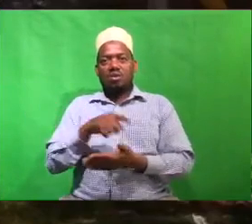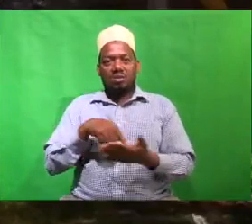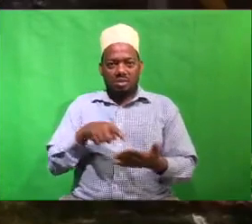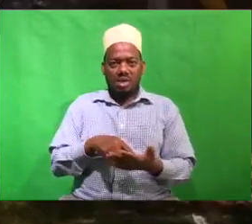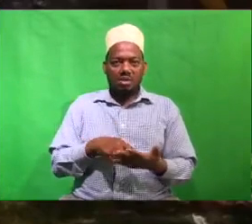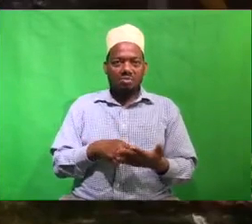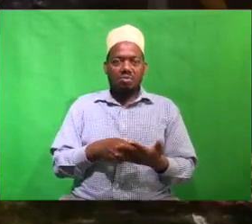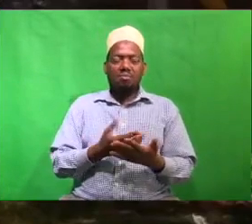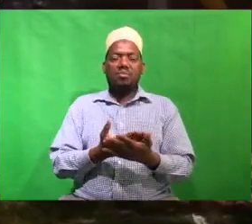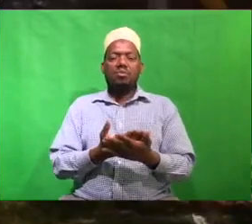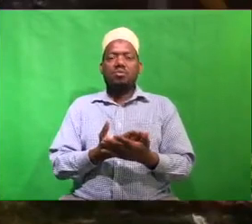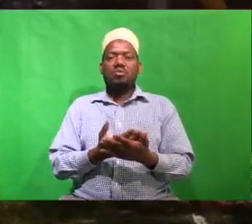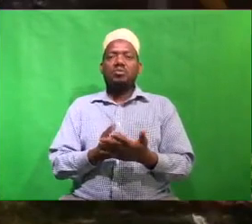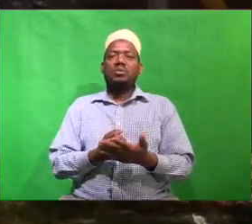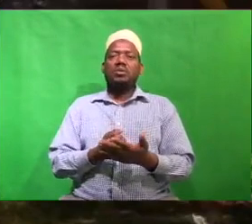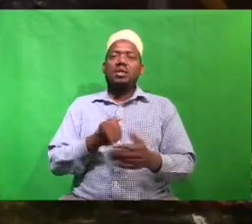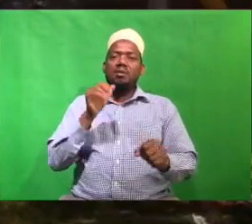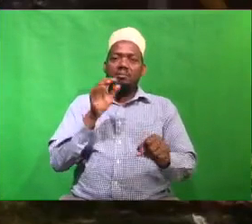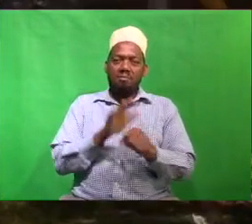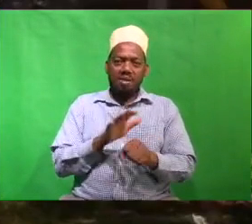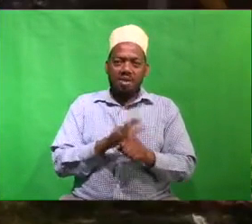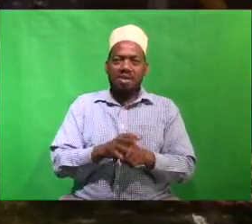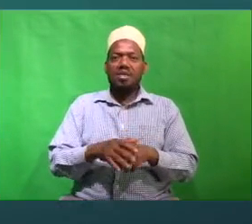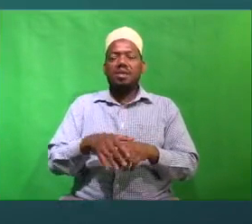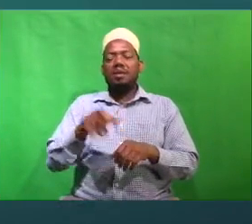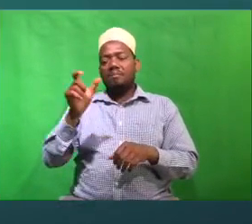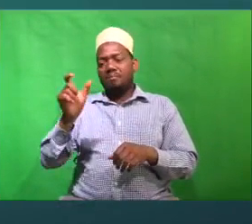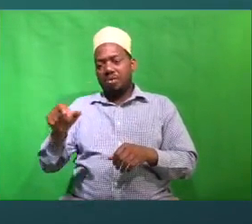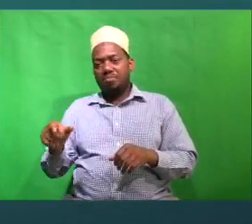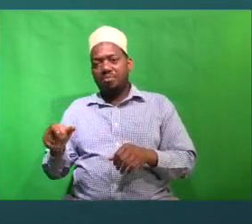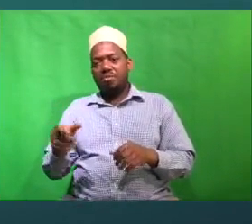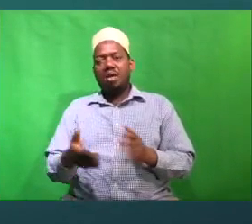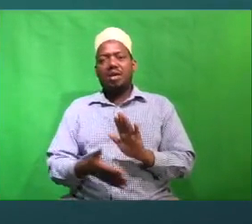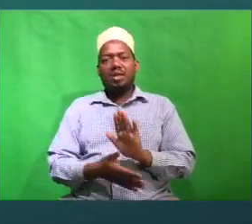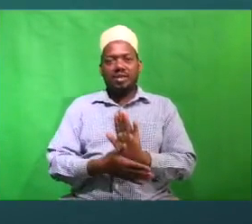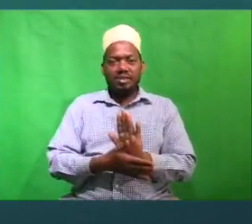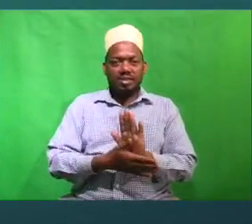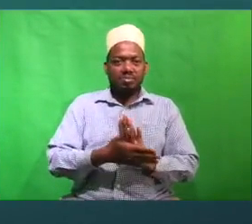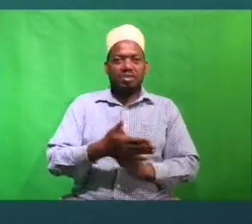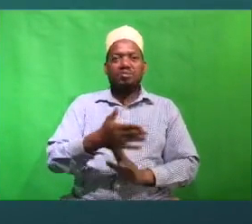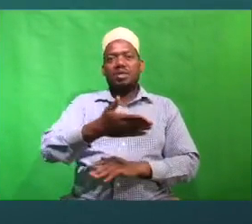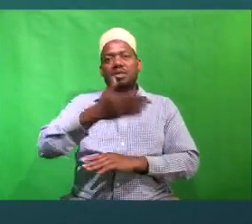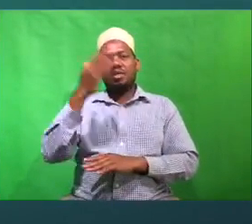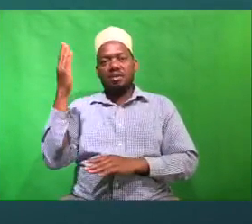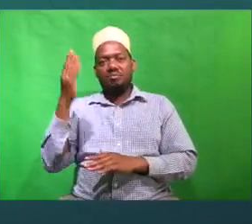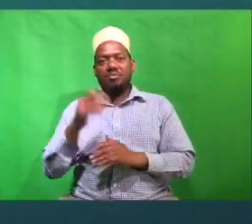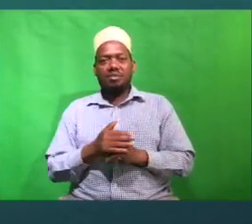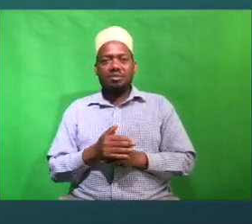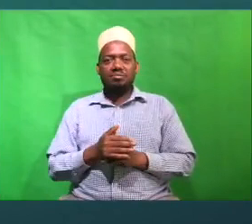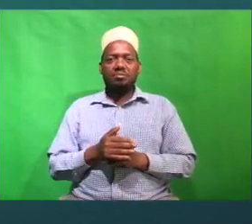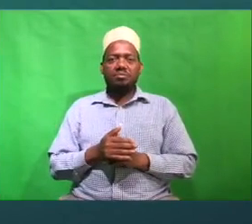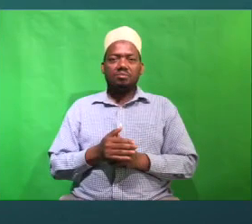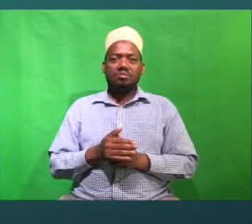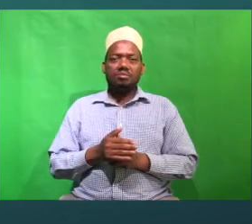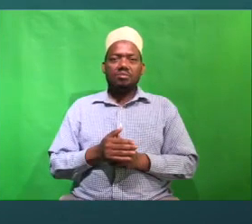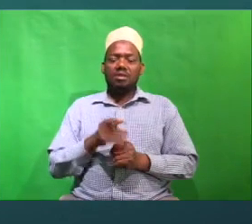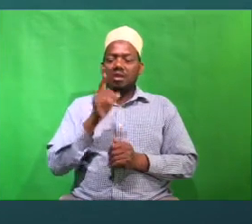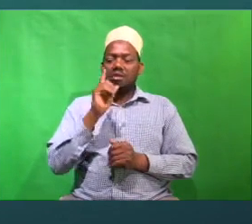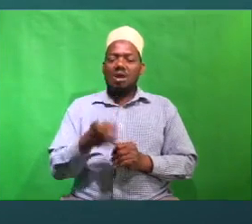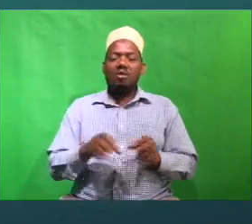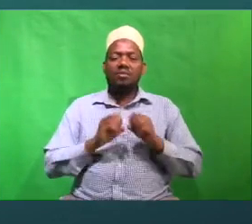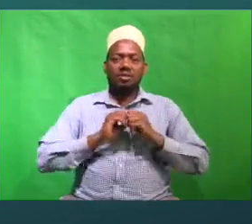new town, so the people are made there because they're introduced by the government. So this sometimes can be influences a factor for